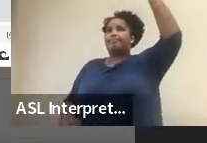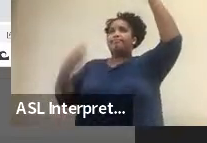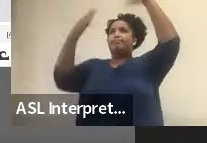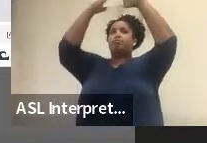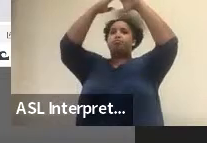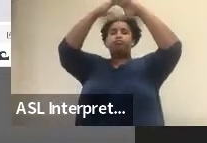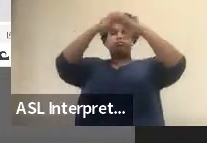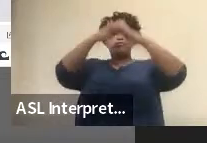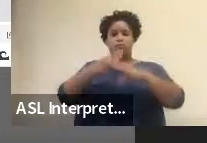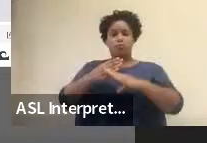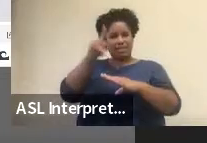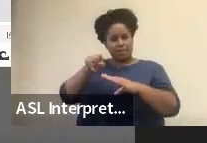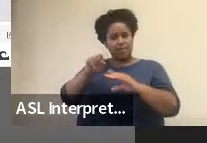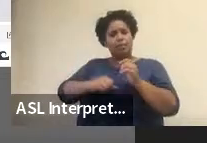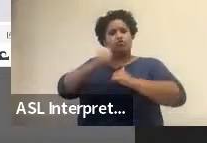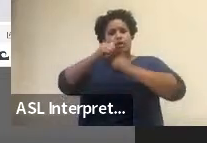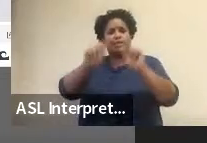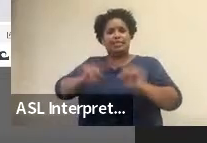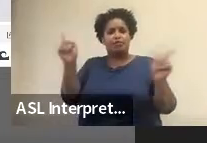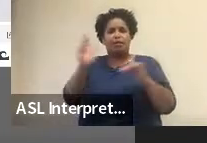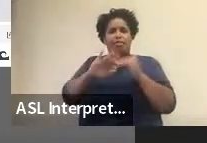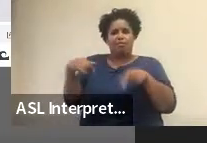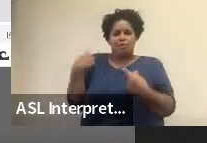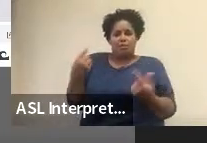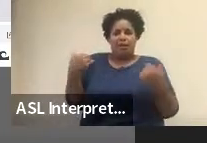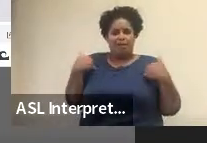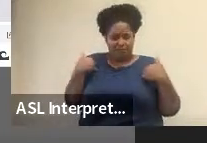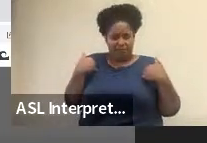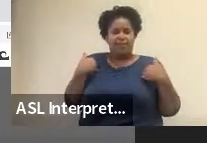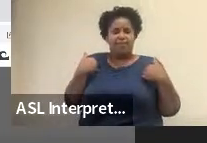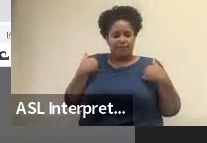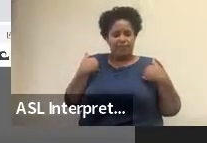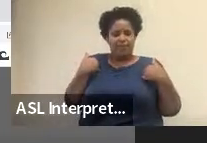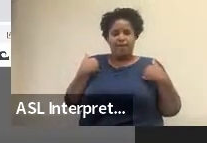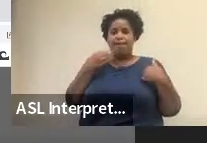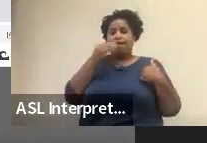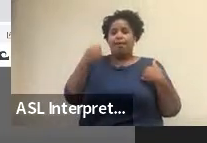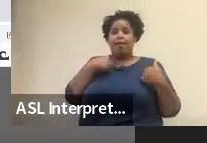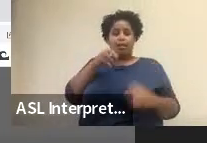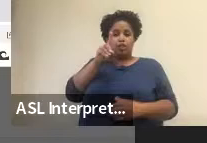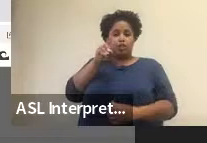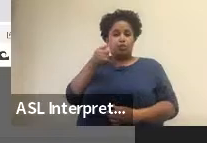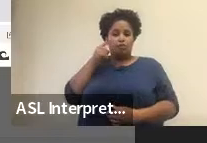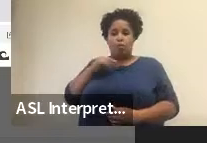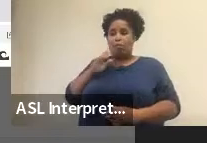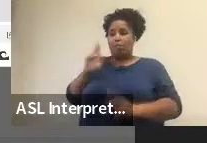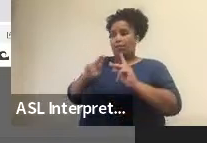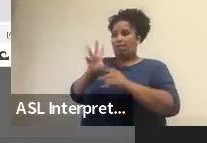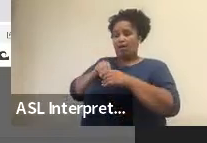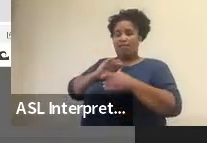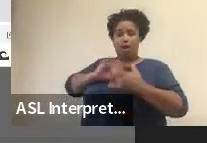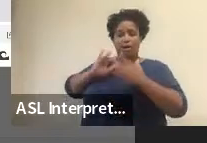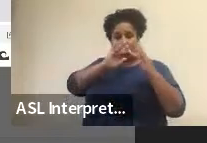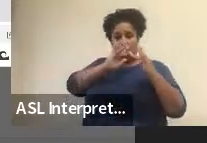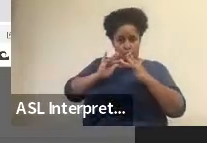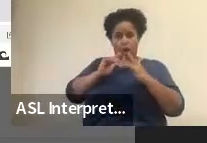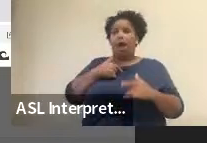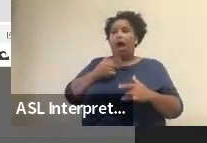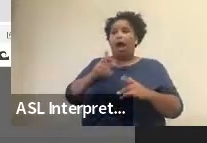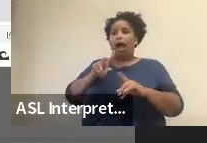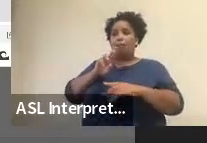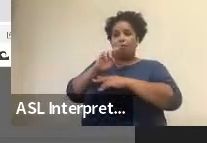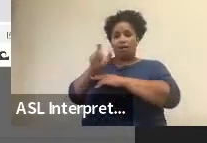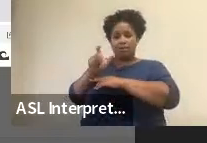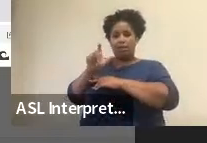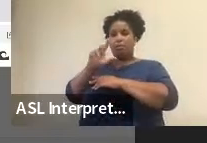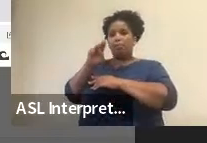that is structurally different than what we currently have. And then I do, for folks in our network, I prescribe